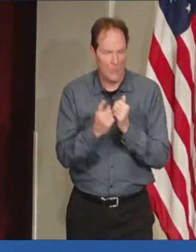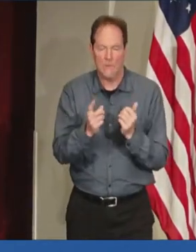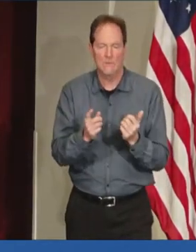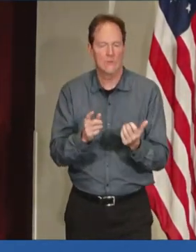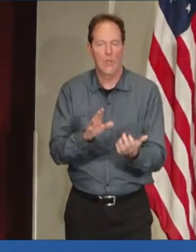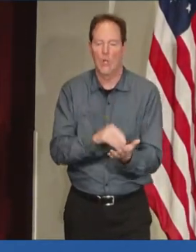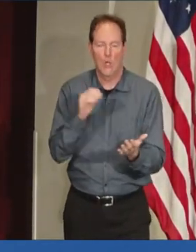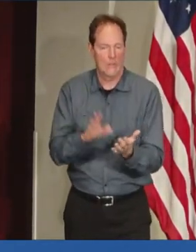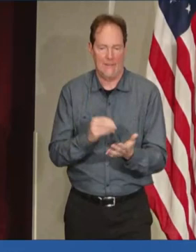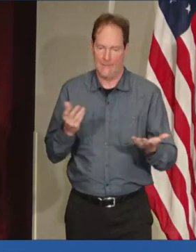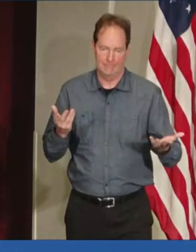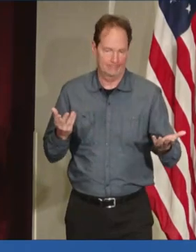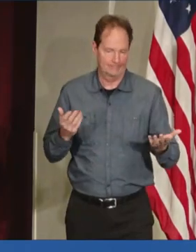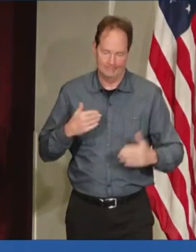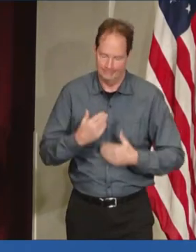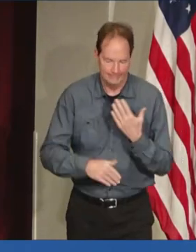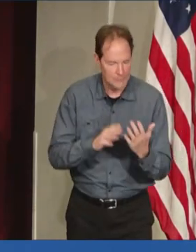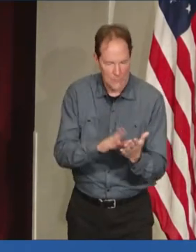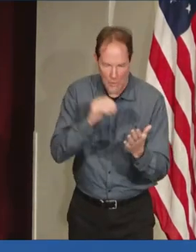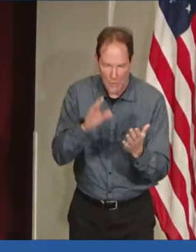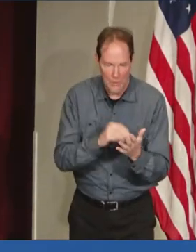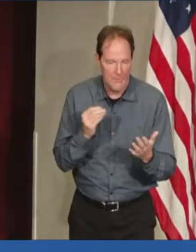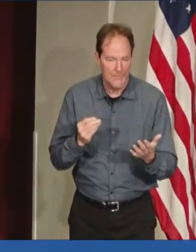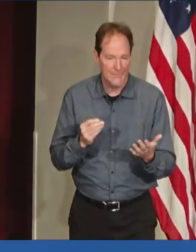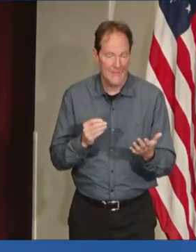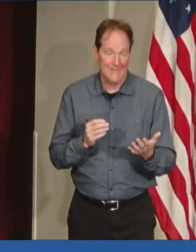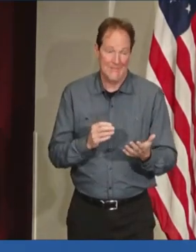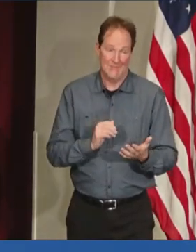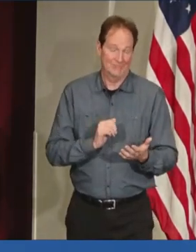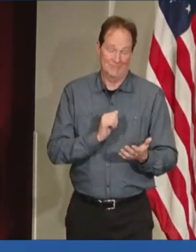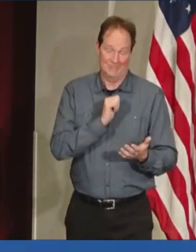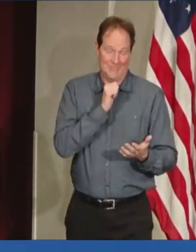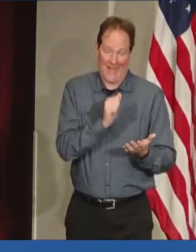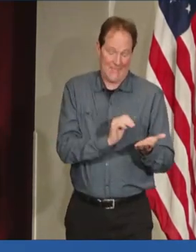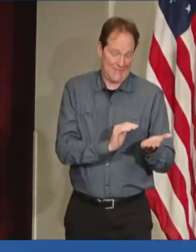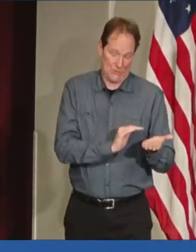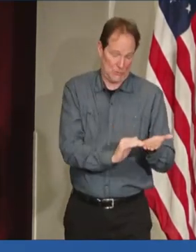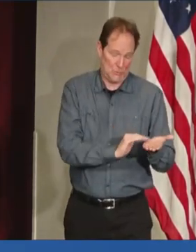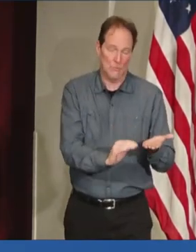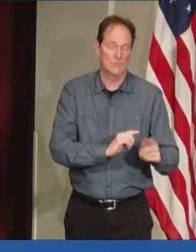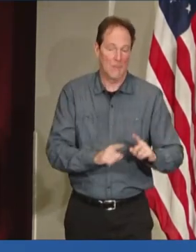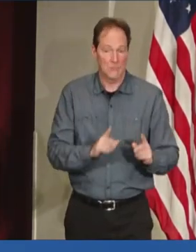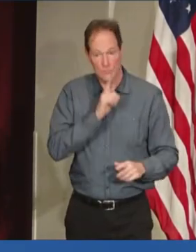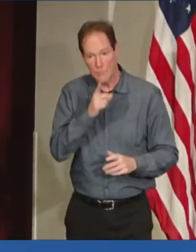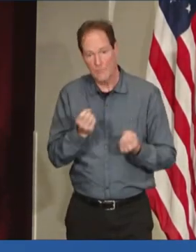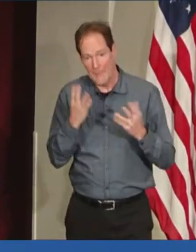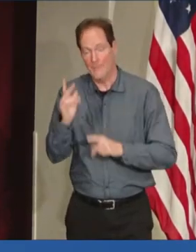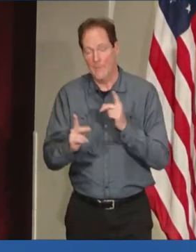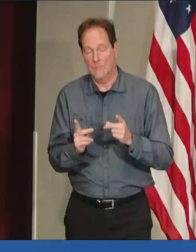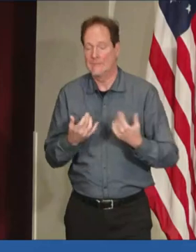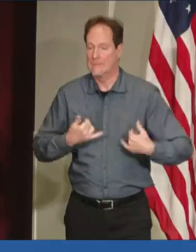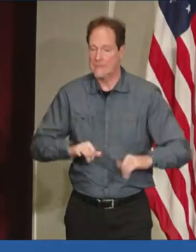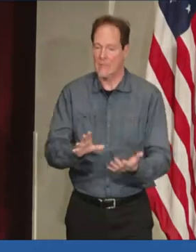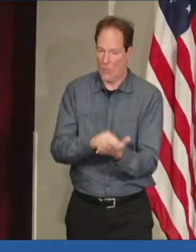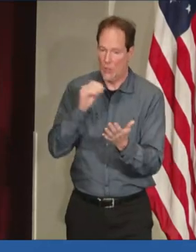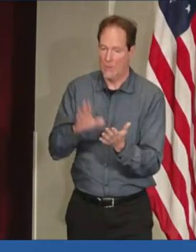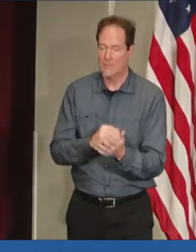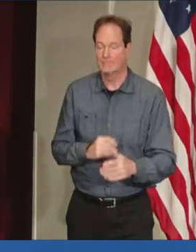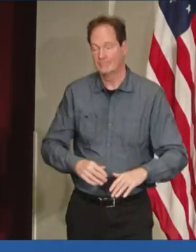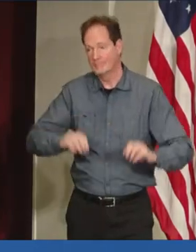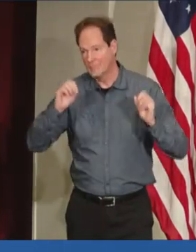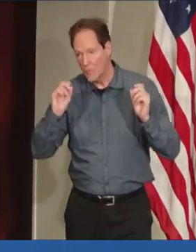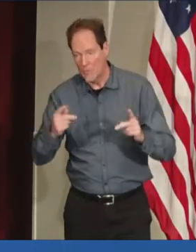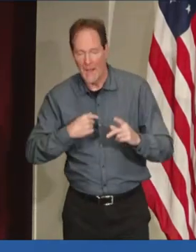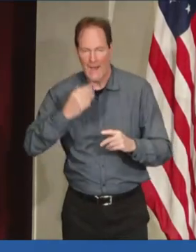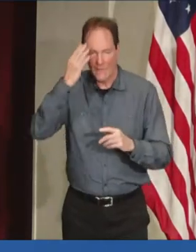learning. I mean, it's kind of inexcusable, but it's true that many people are still learning. Okay, I know I've